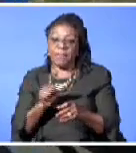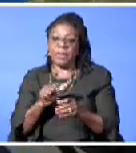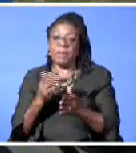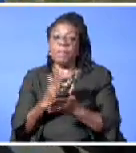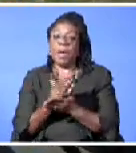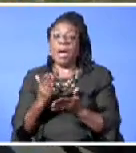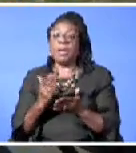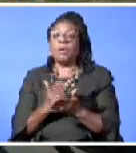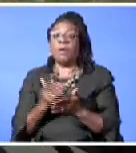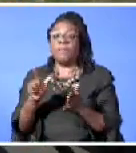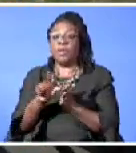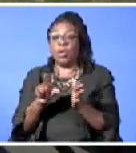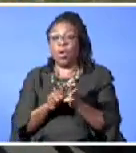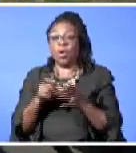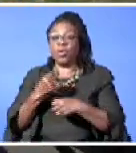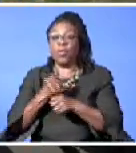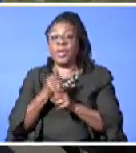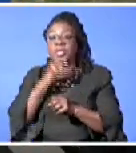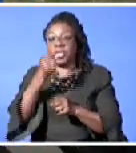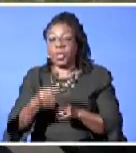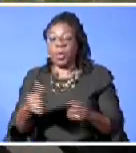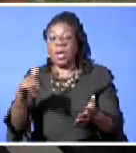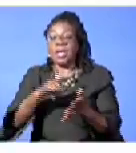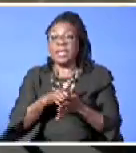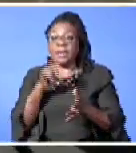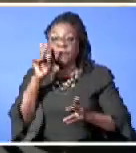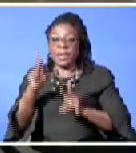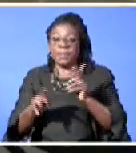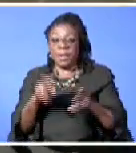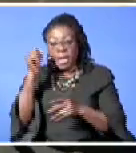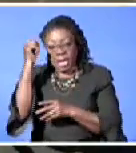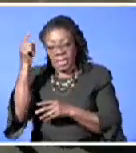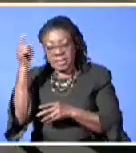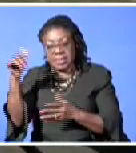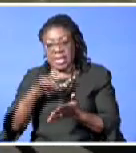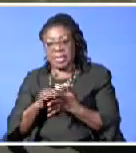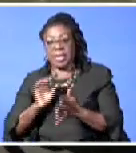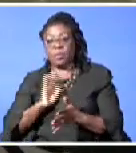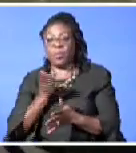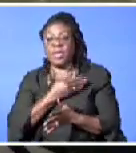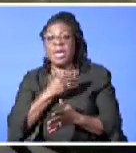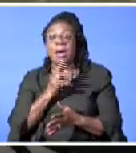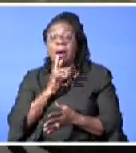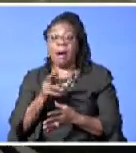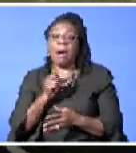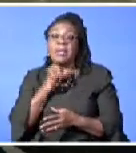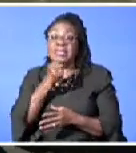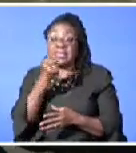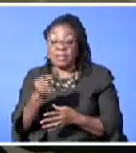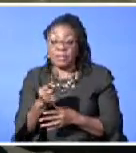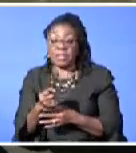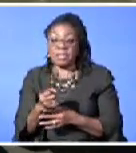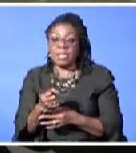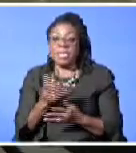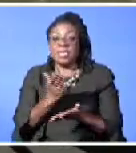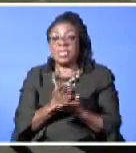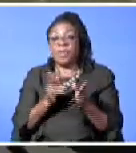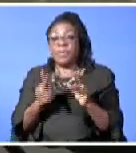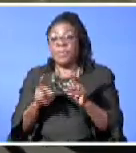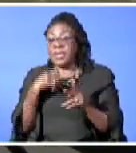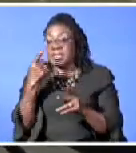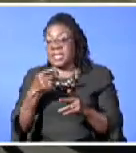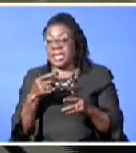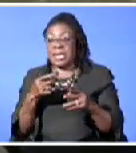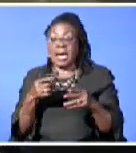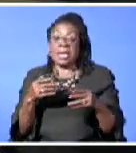to ensure that people understand that we're serious. People are seeing this as a joke,